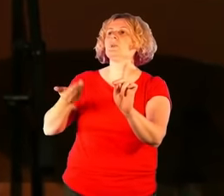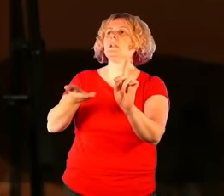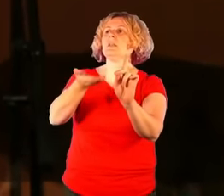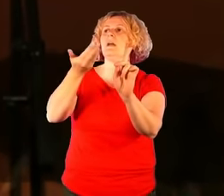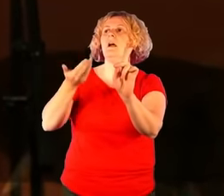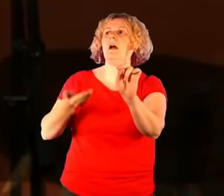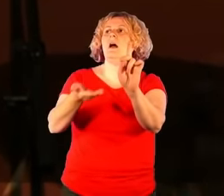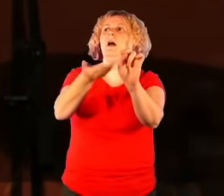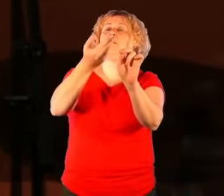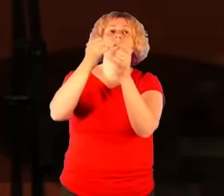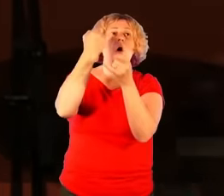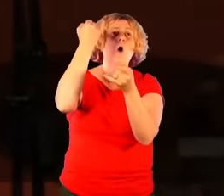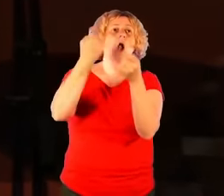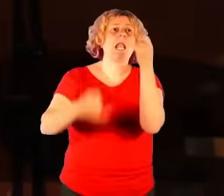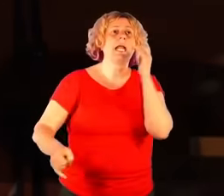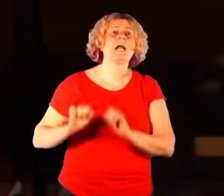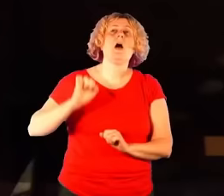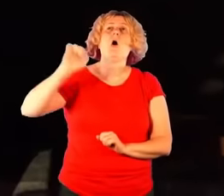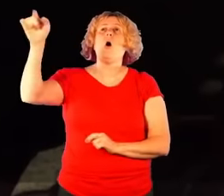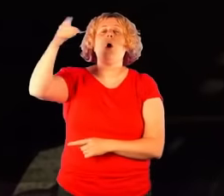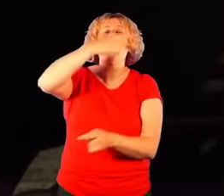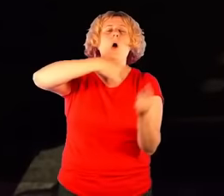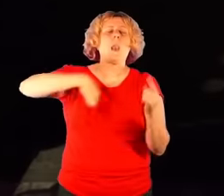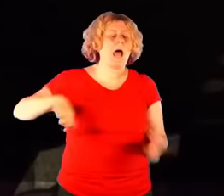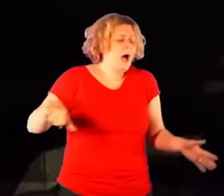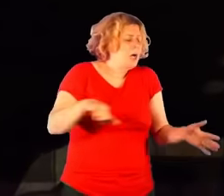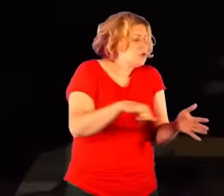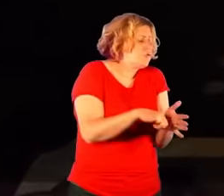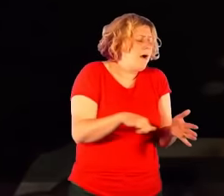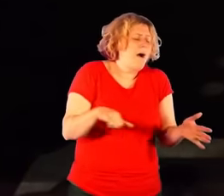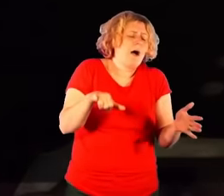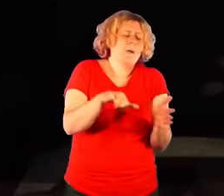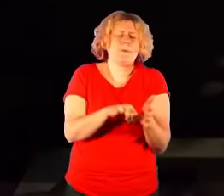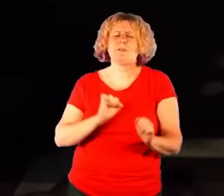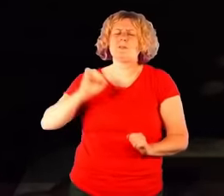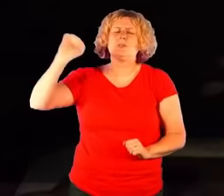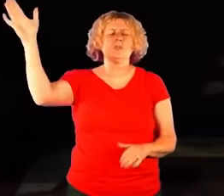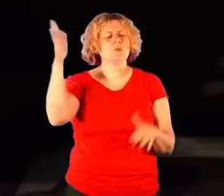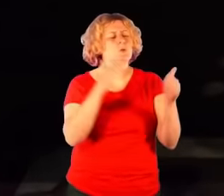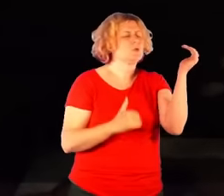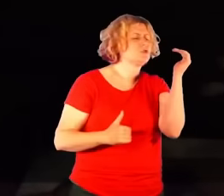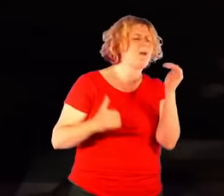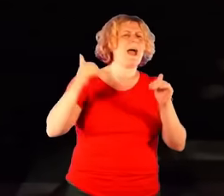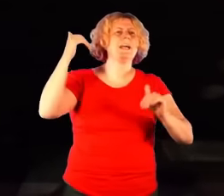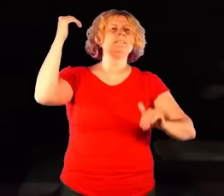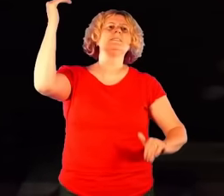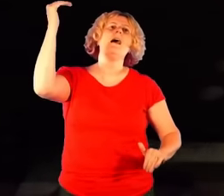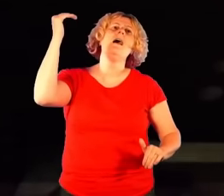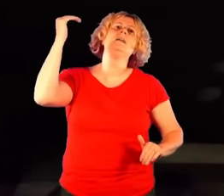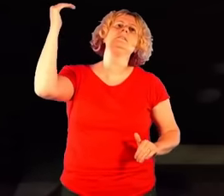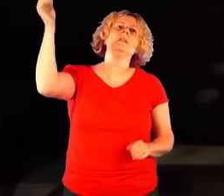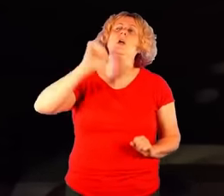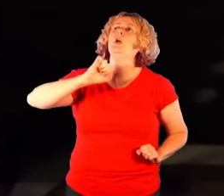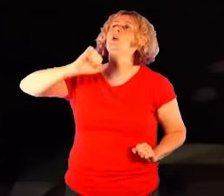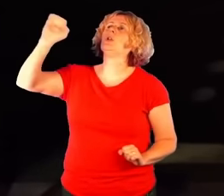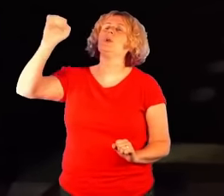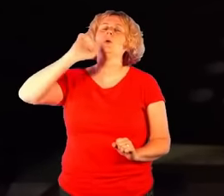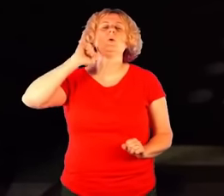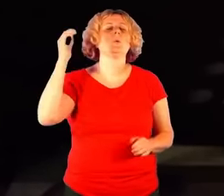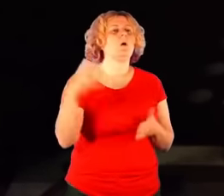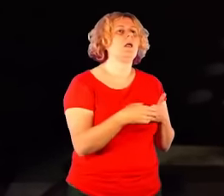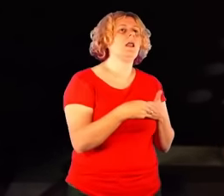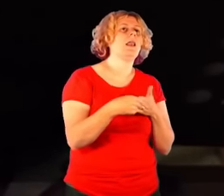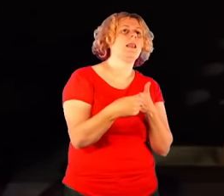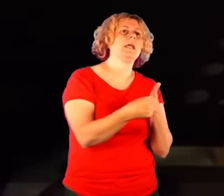Us without falling, all our troubles you transcend.